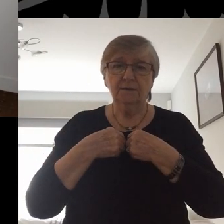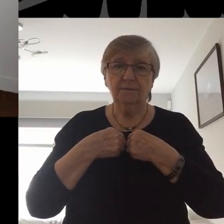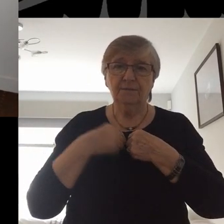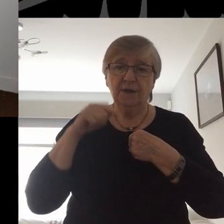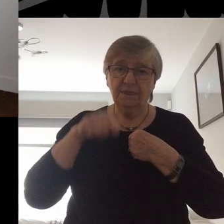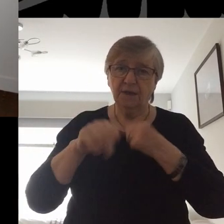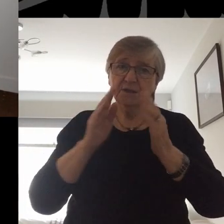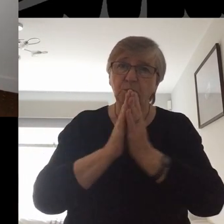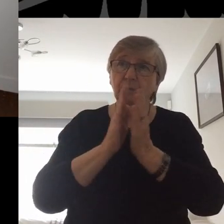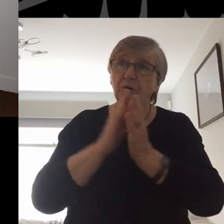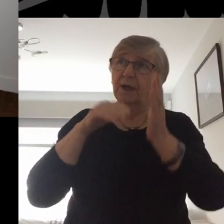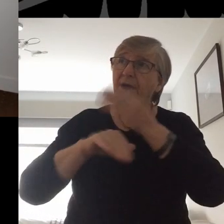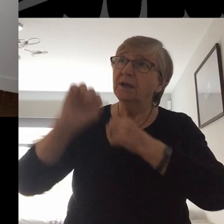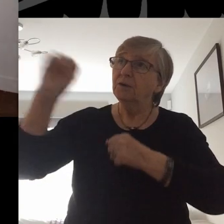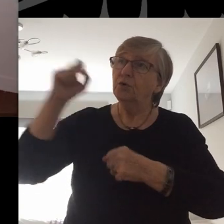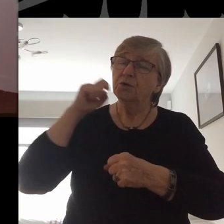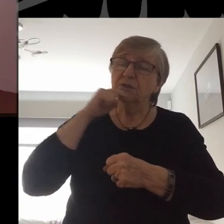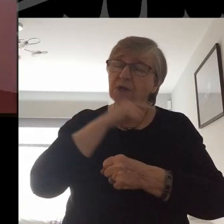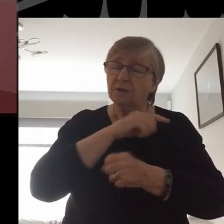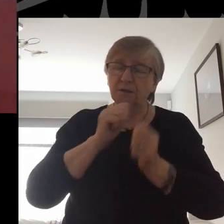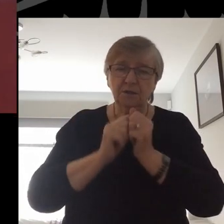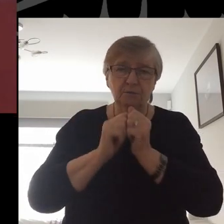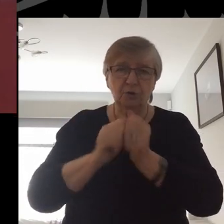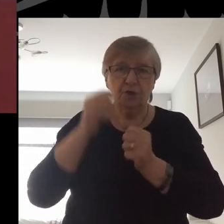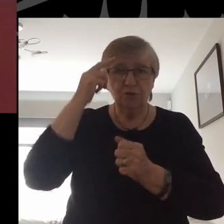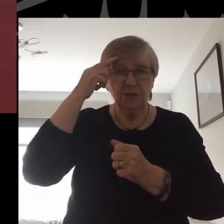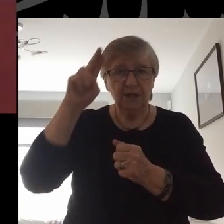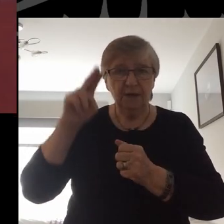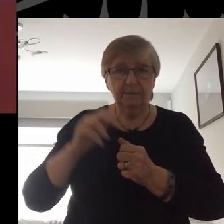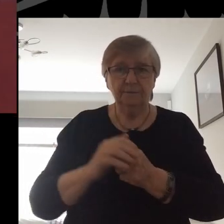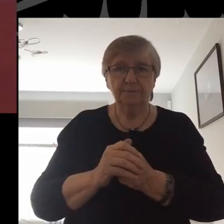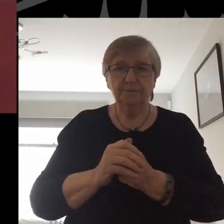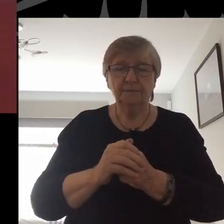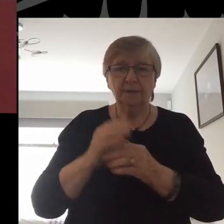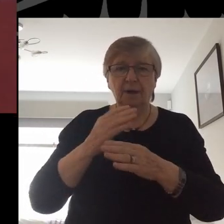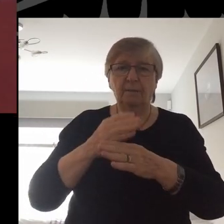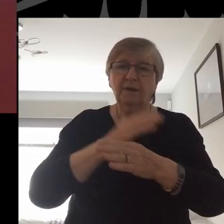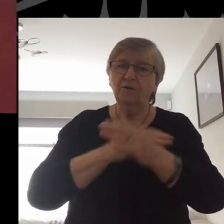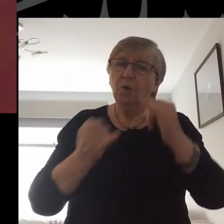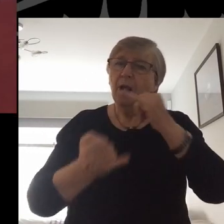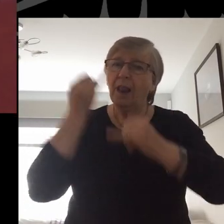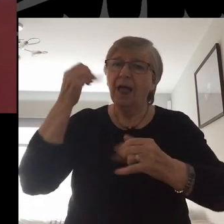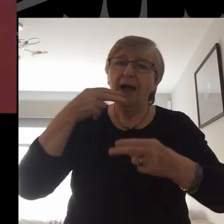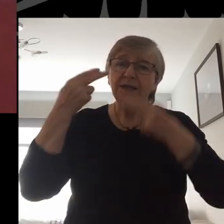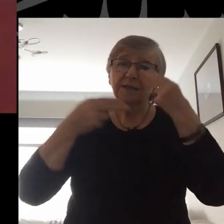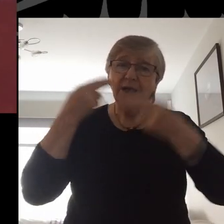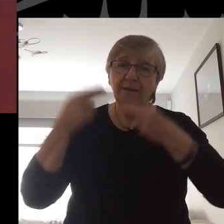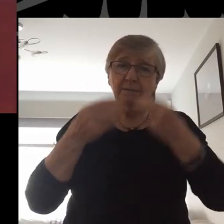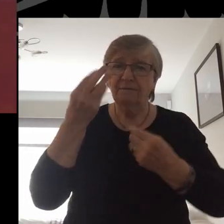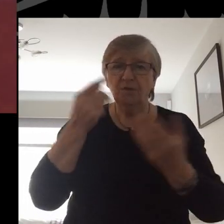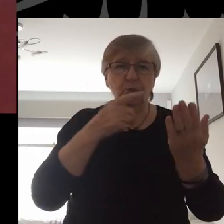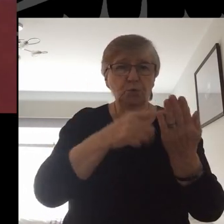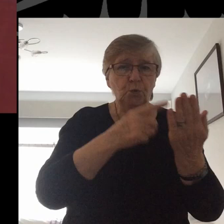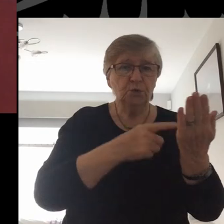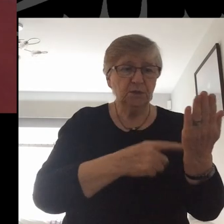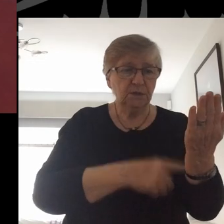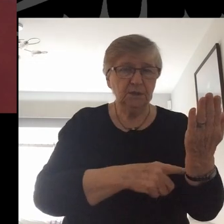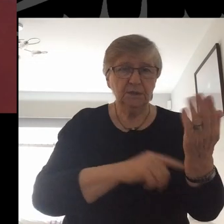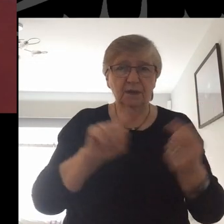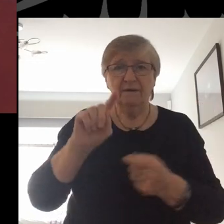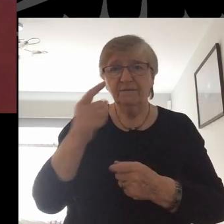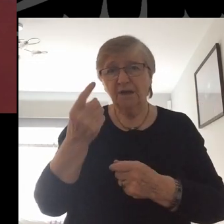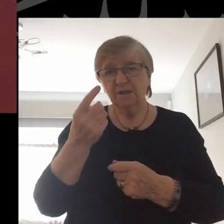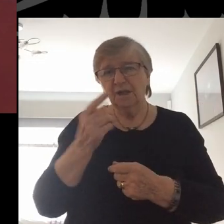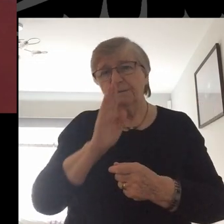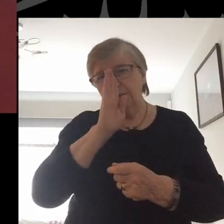This we pray in your Son's precious name. Just before we sing our closing praise, I have a few notices. Firstly, in